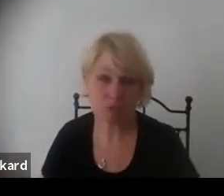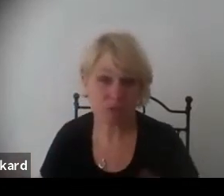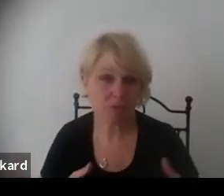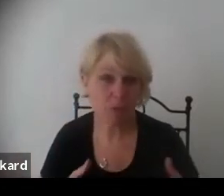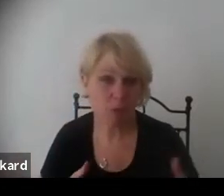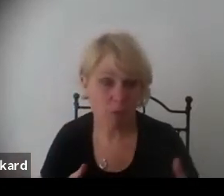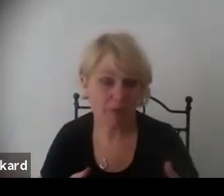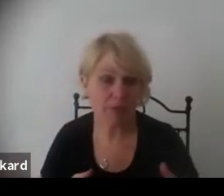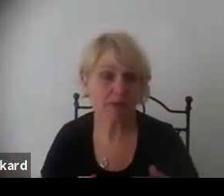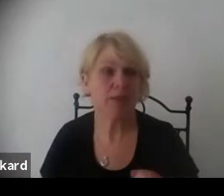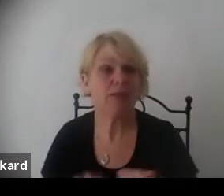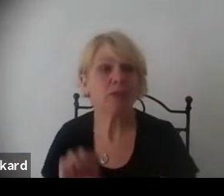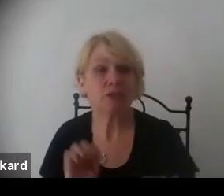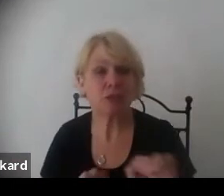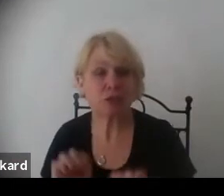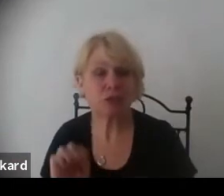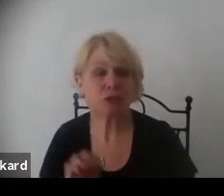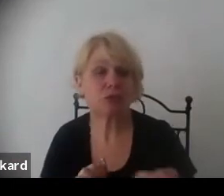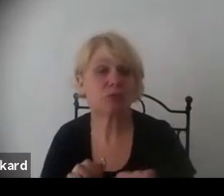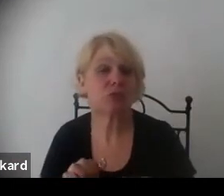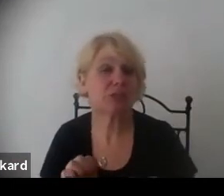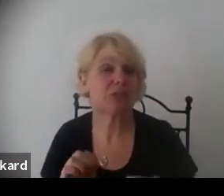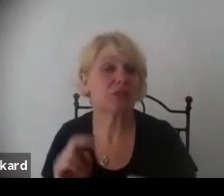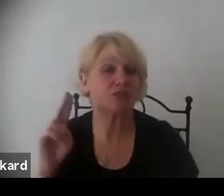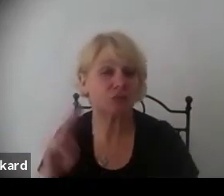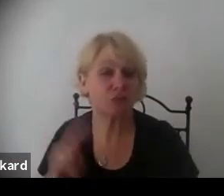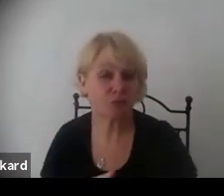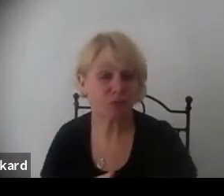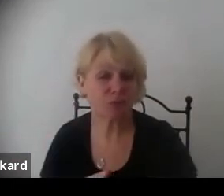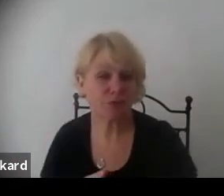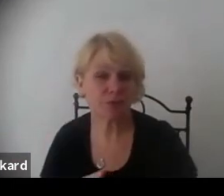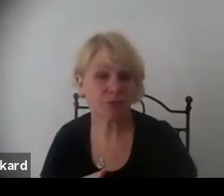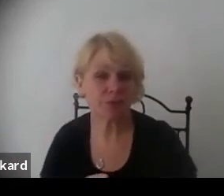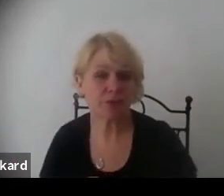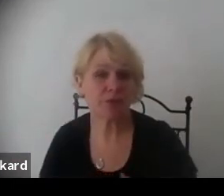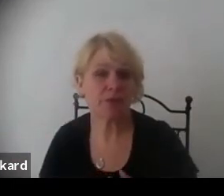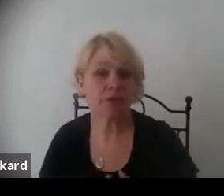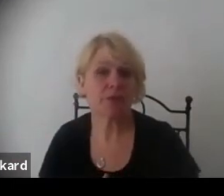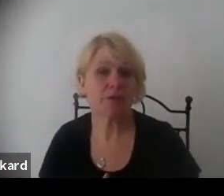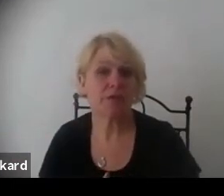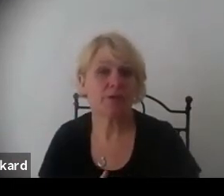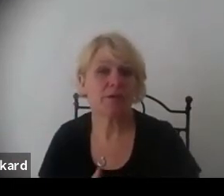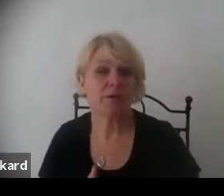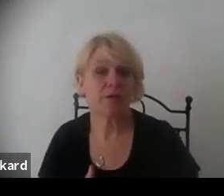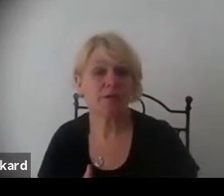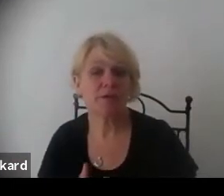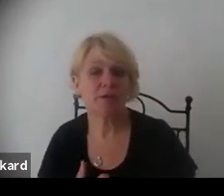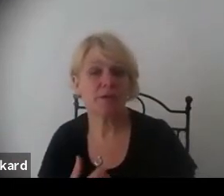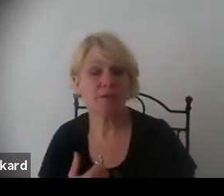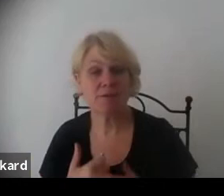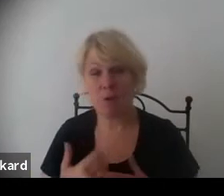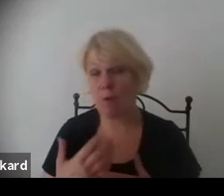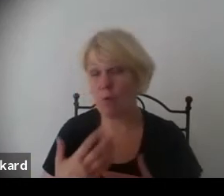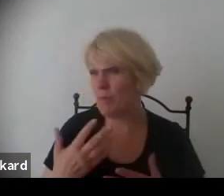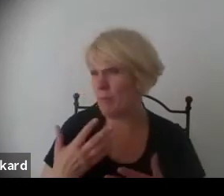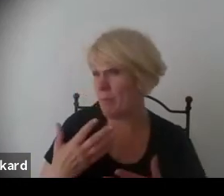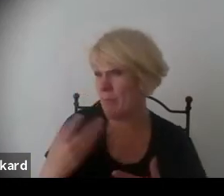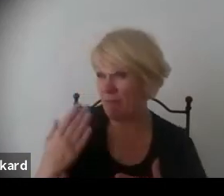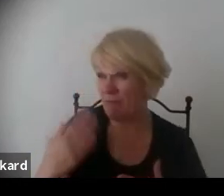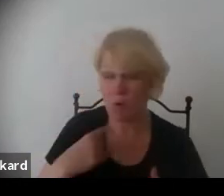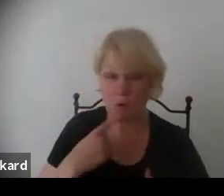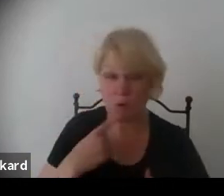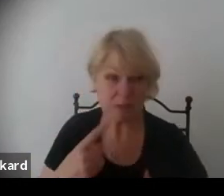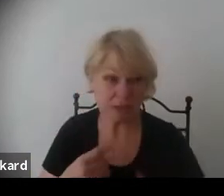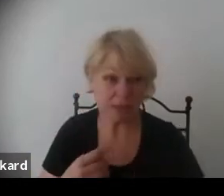shield. I think there's some questions that we'll be taking that kind of address that. Suddenly you were asked to shield and suddenly you can't.